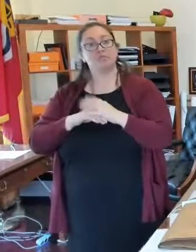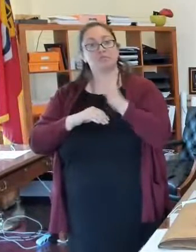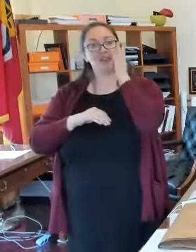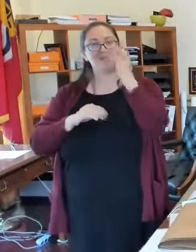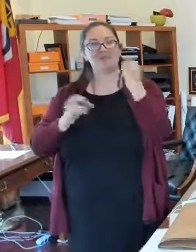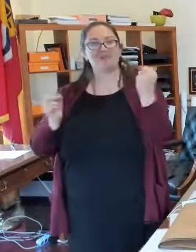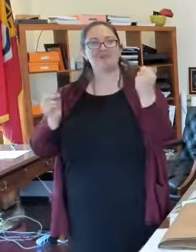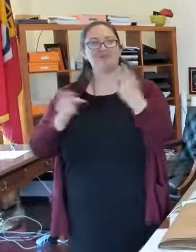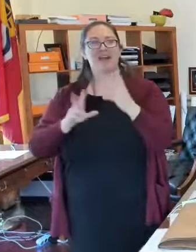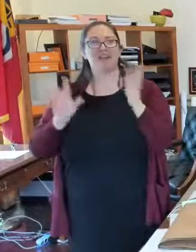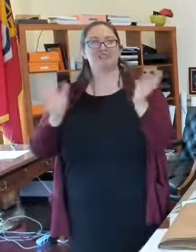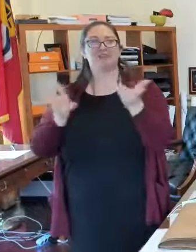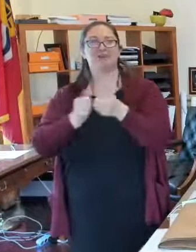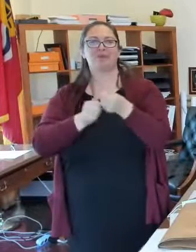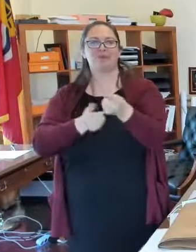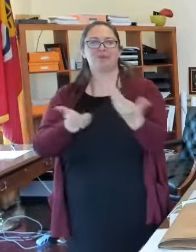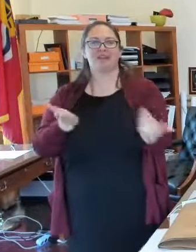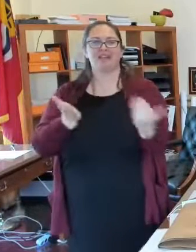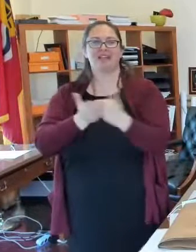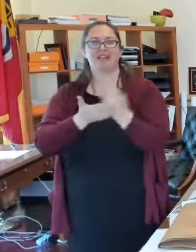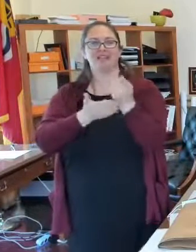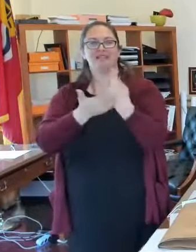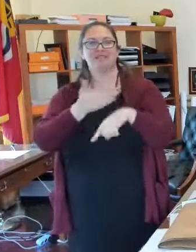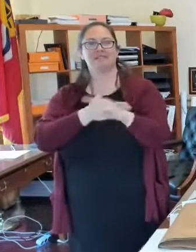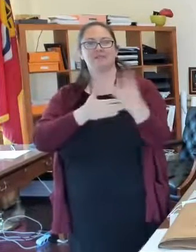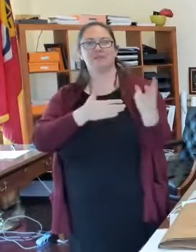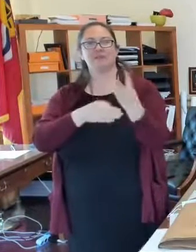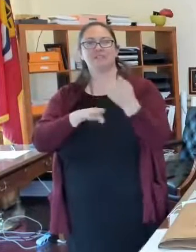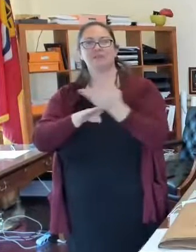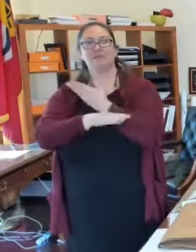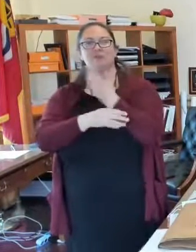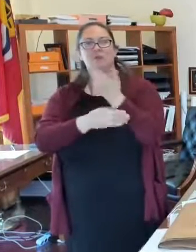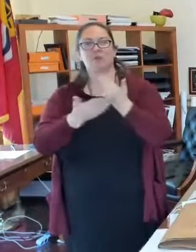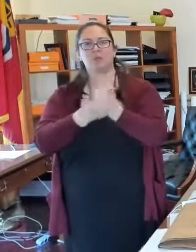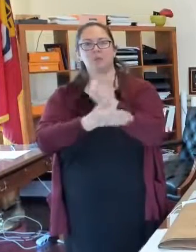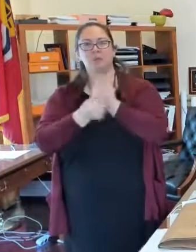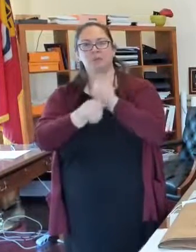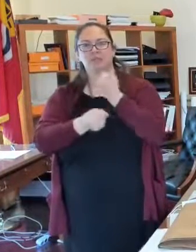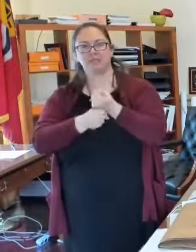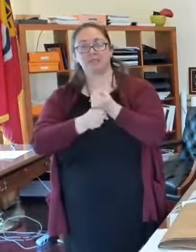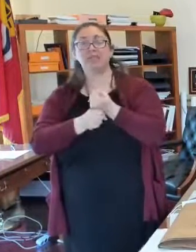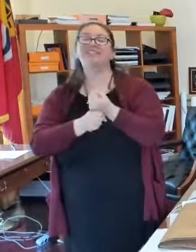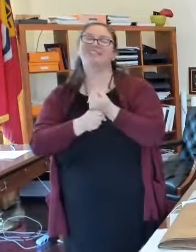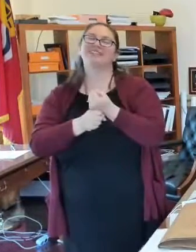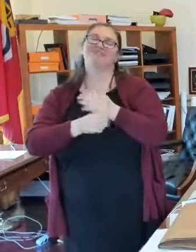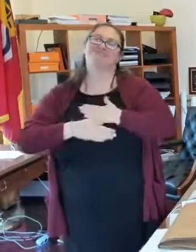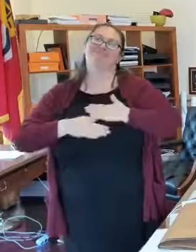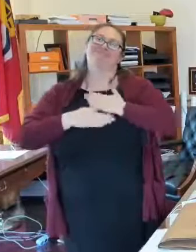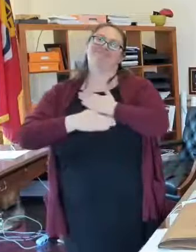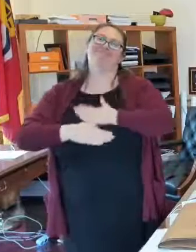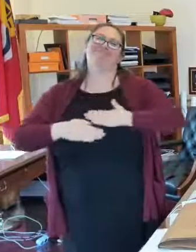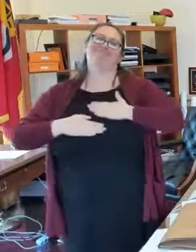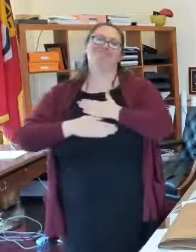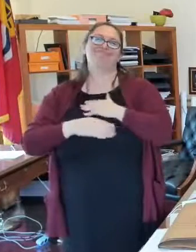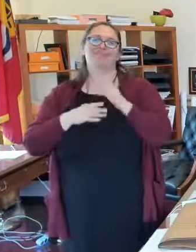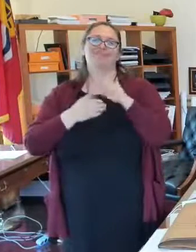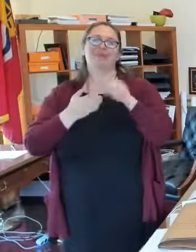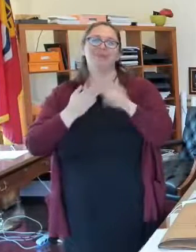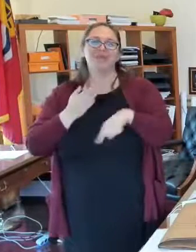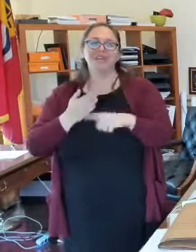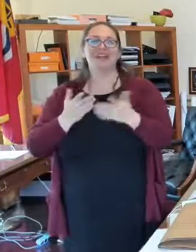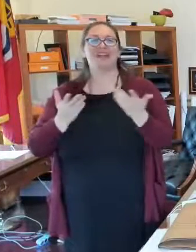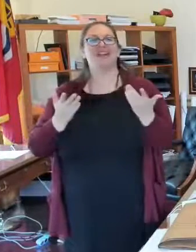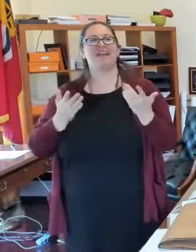with you next Wednesday before the new year. And so have a great weekend.